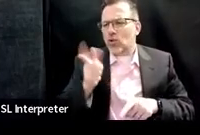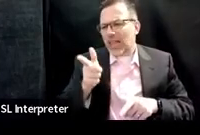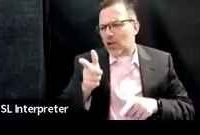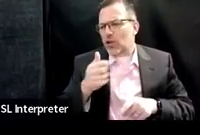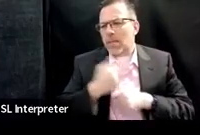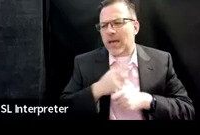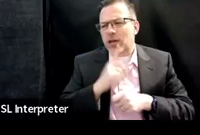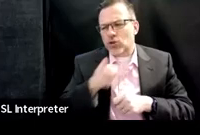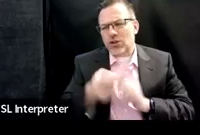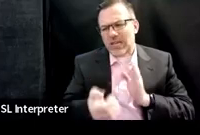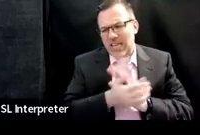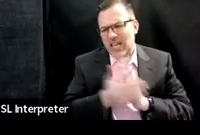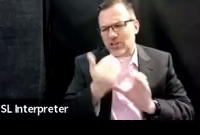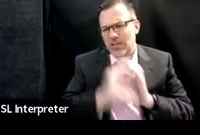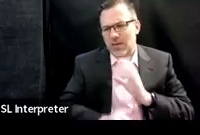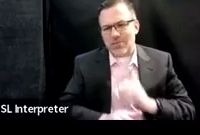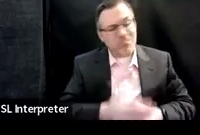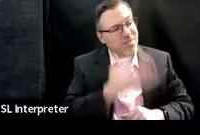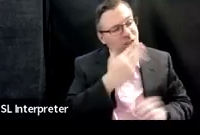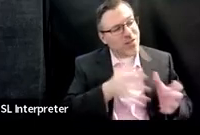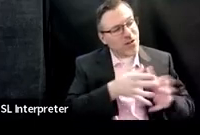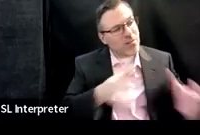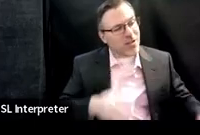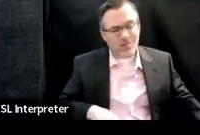Thank you very much. Yeah, you got it.